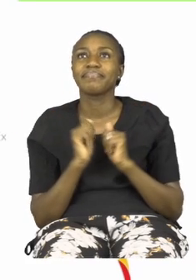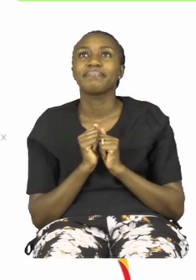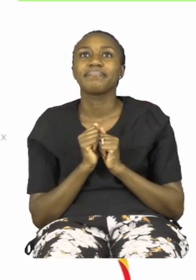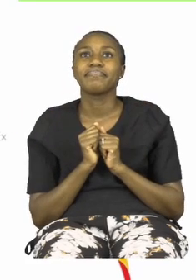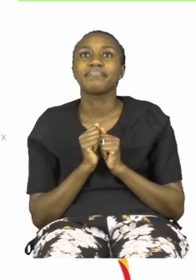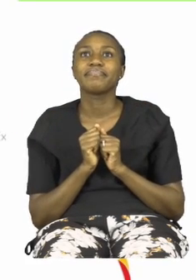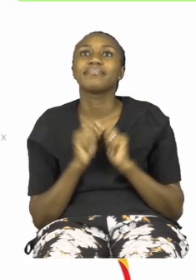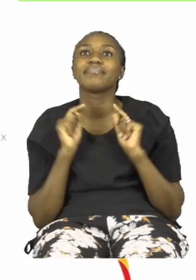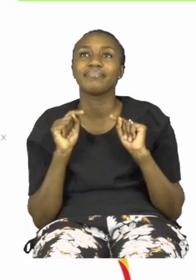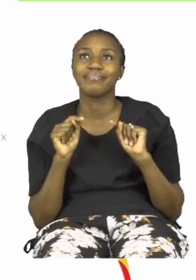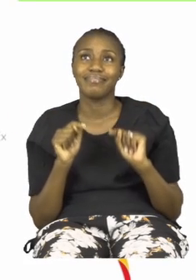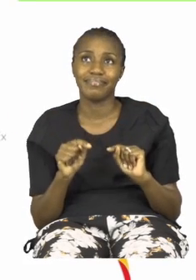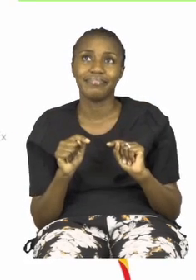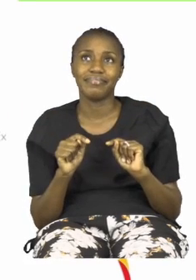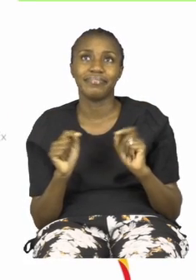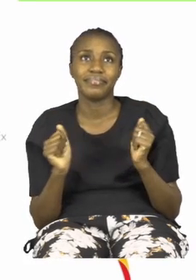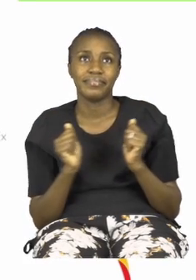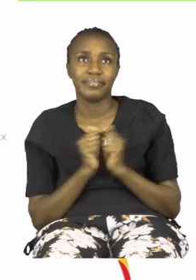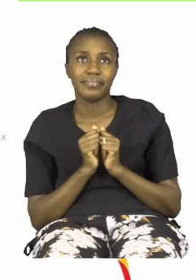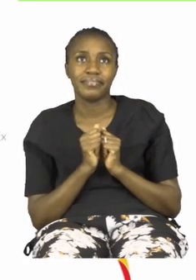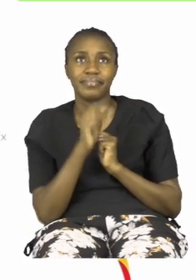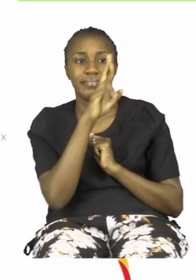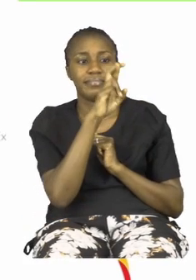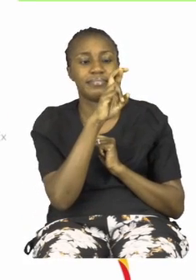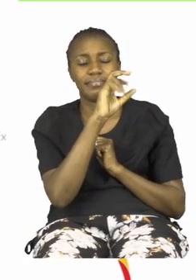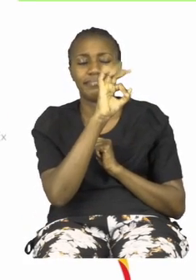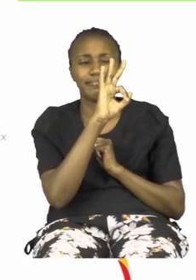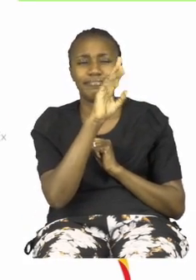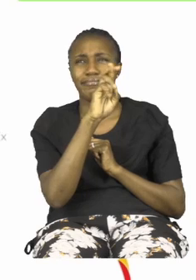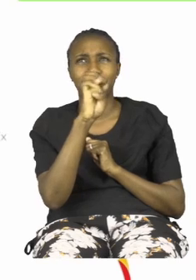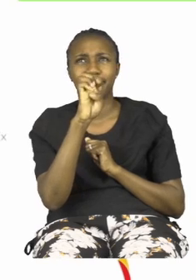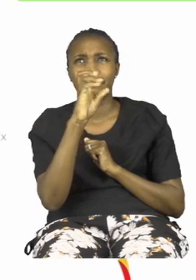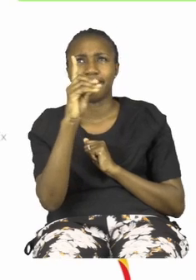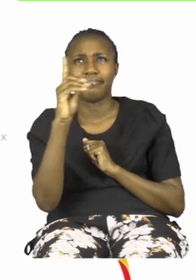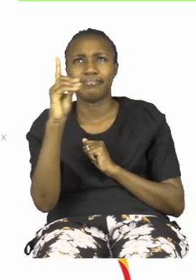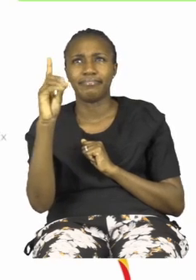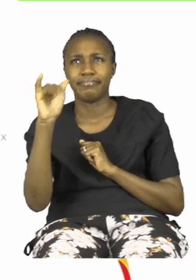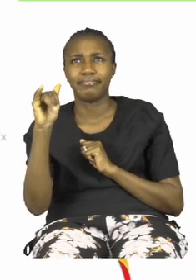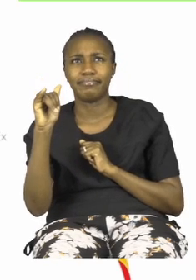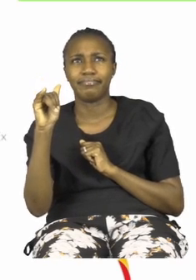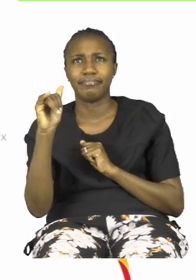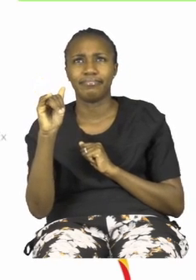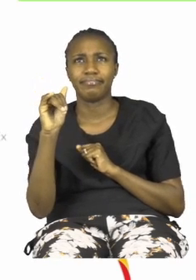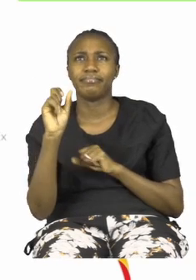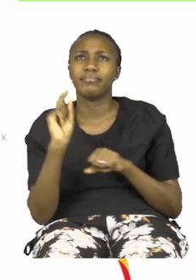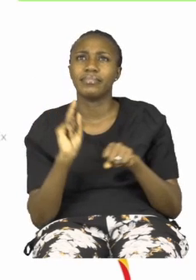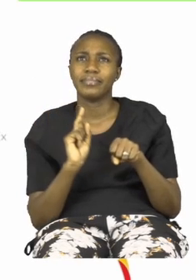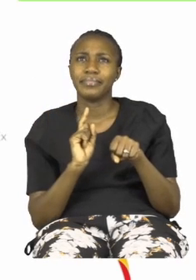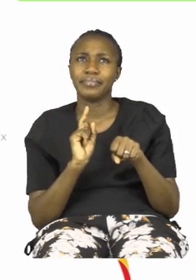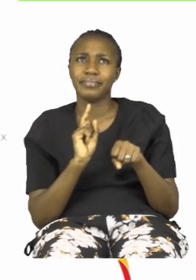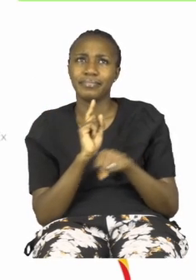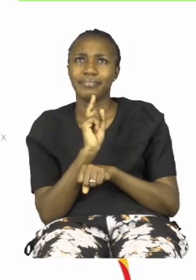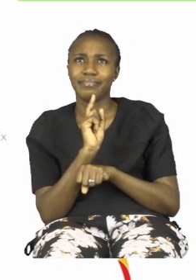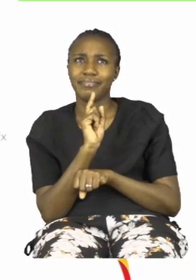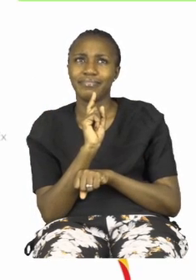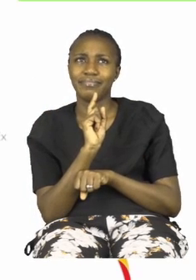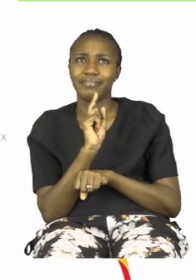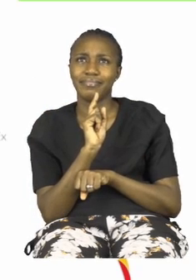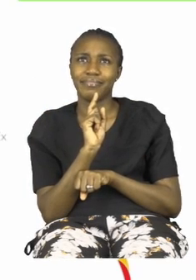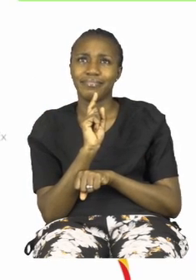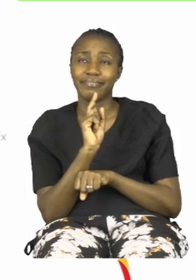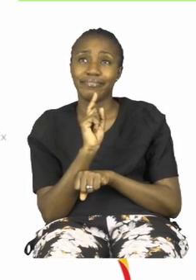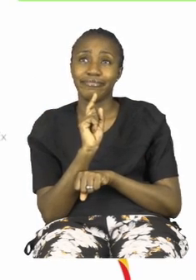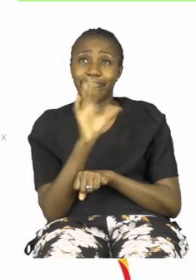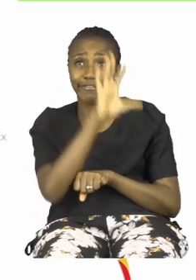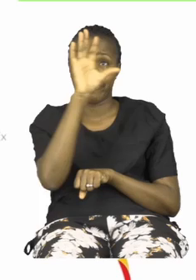I'm joined in studio by Freddie Masela, the first Black African